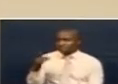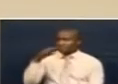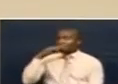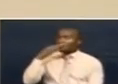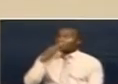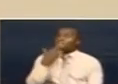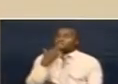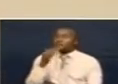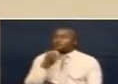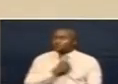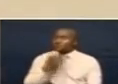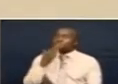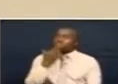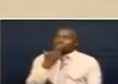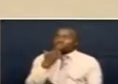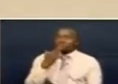that